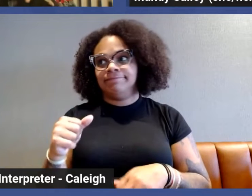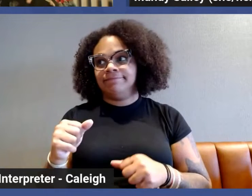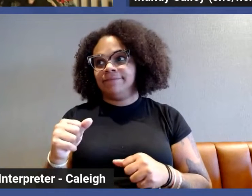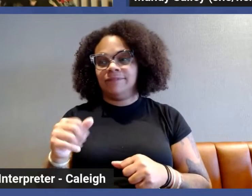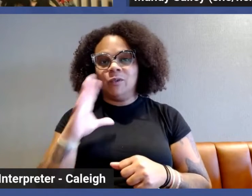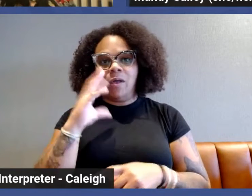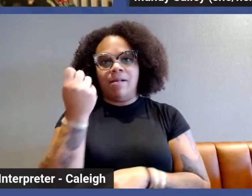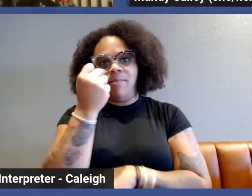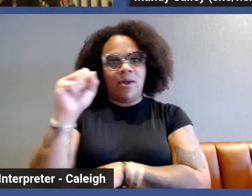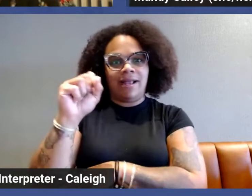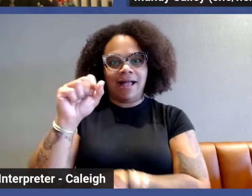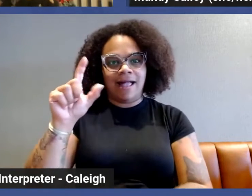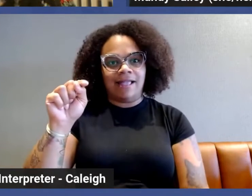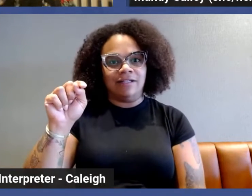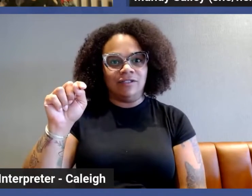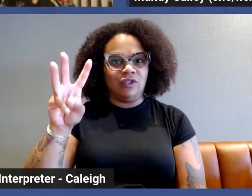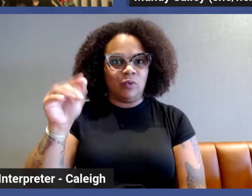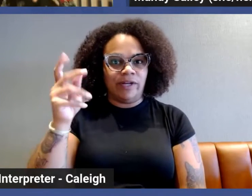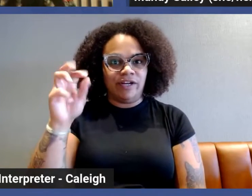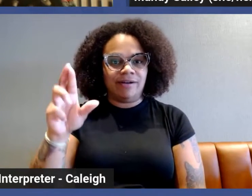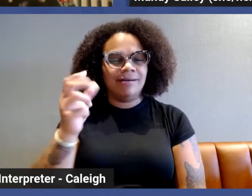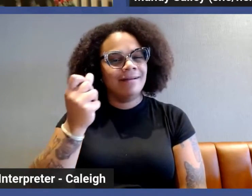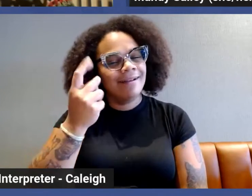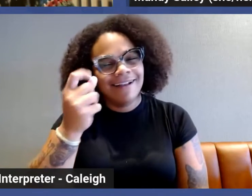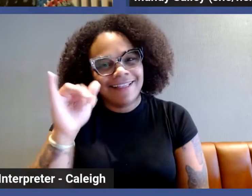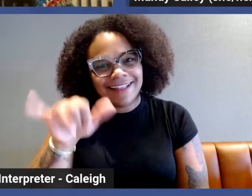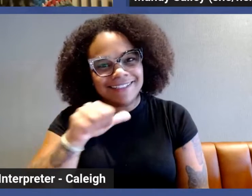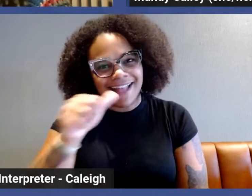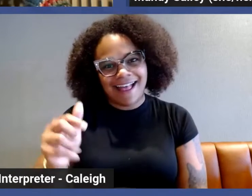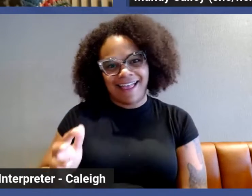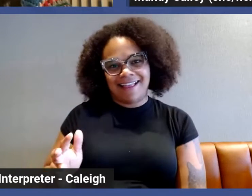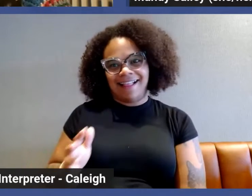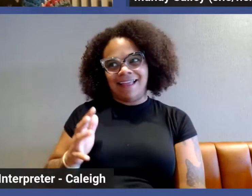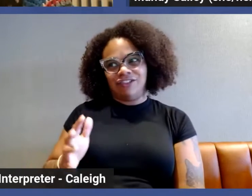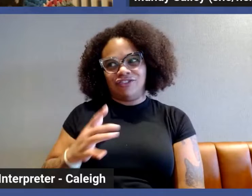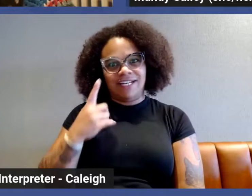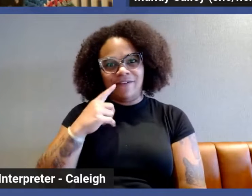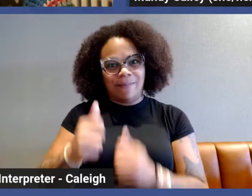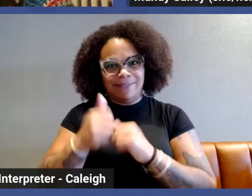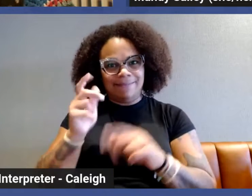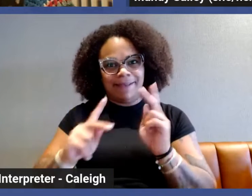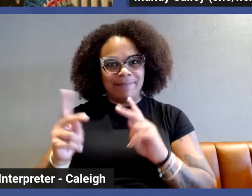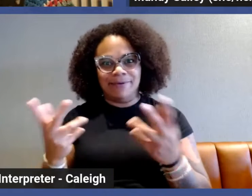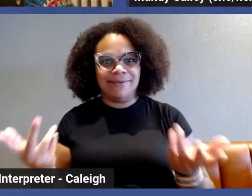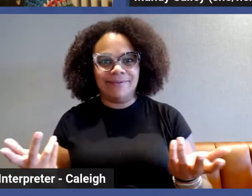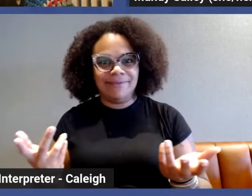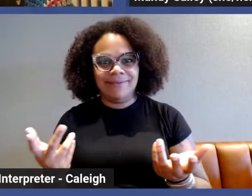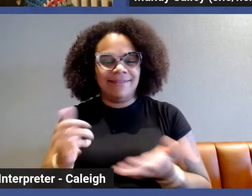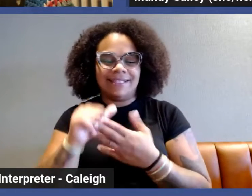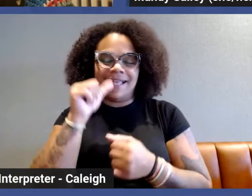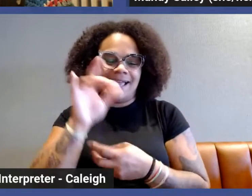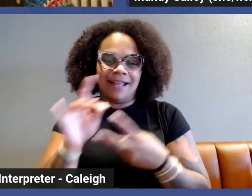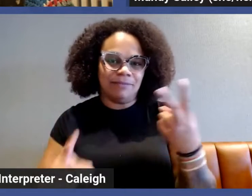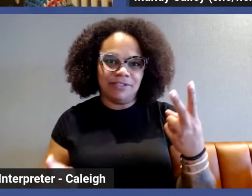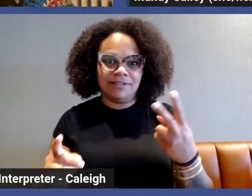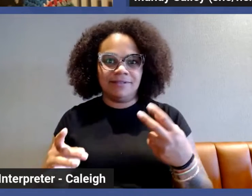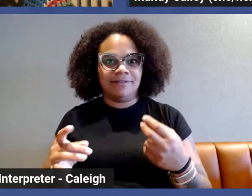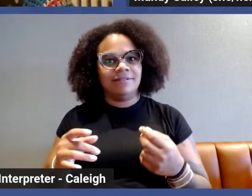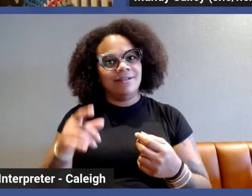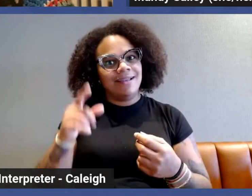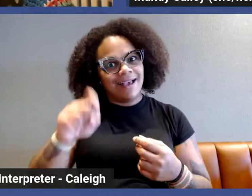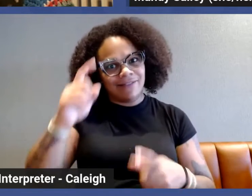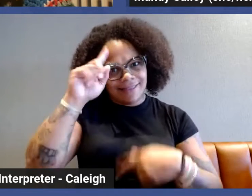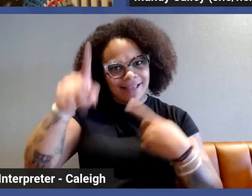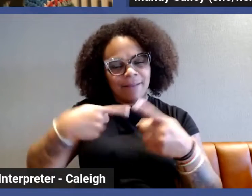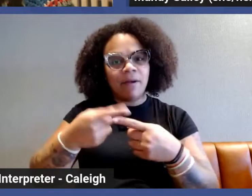boycott Twitter. That's not a luxury for a lot of people. Right. To think about what happens when you abandon a